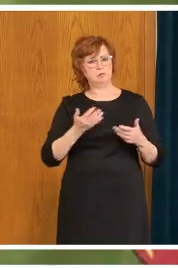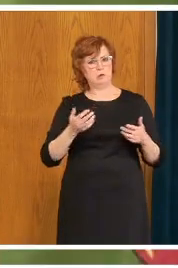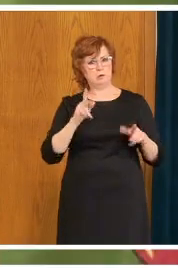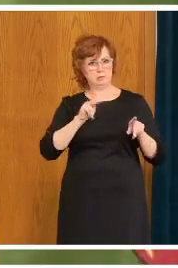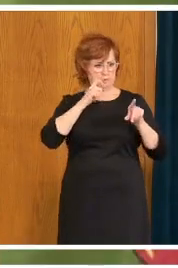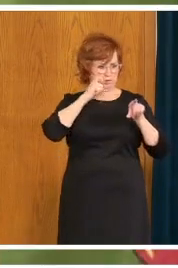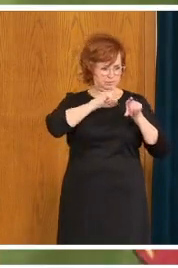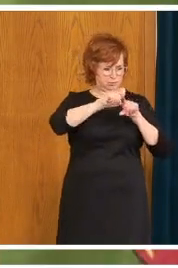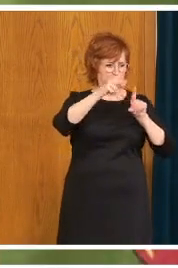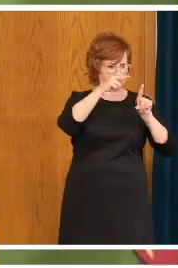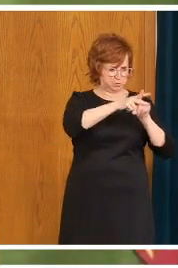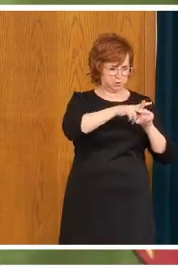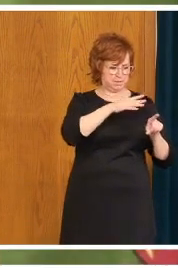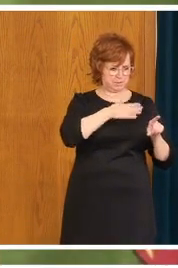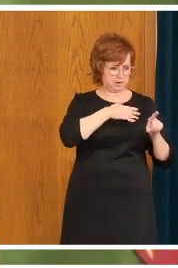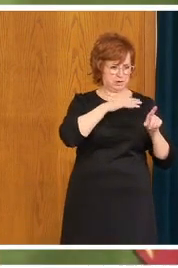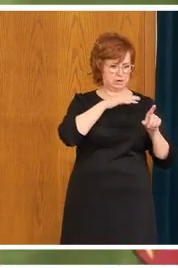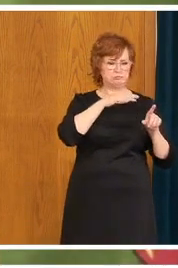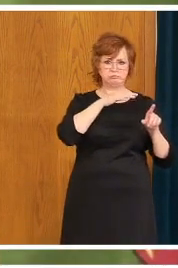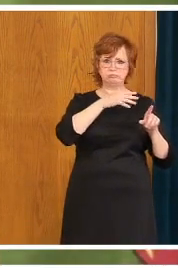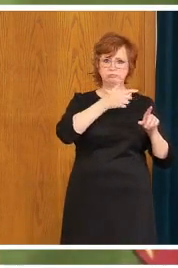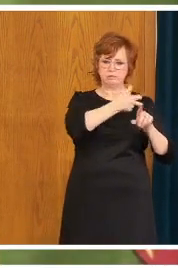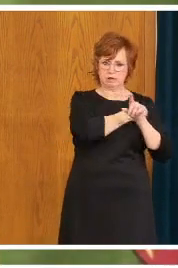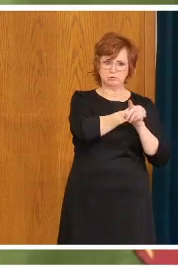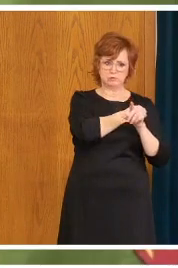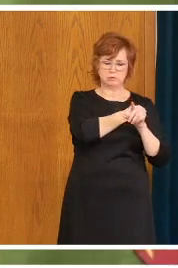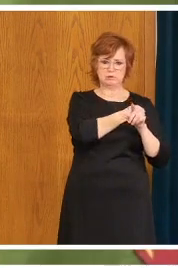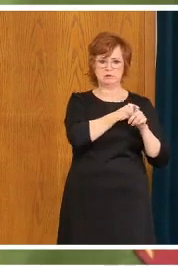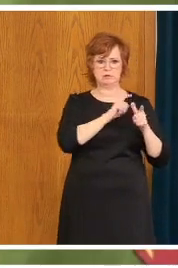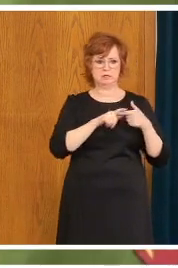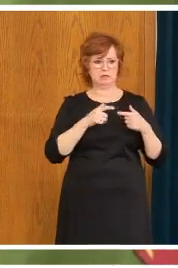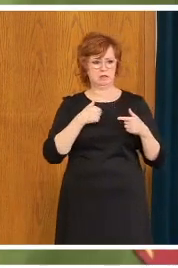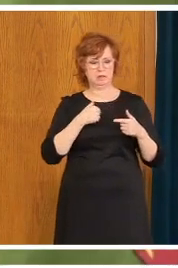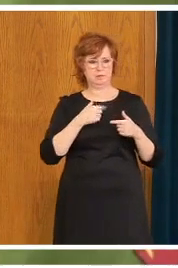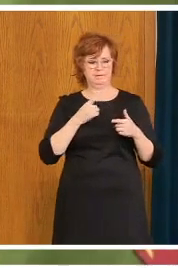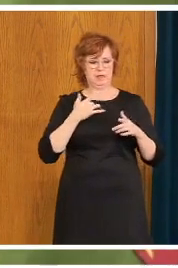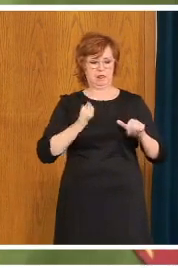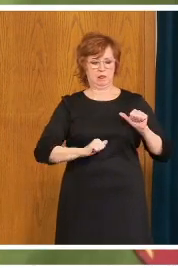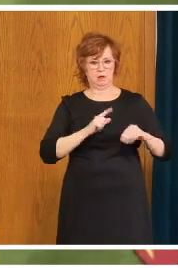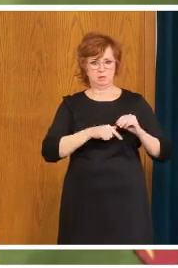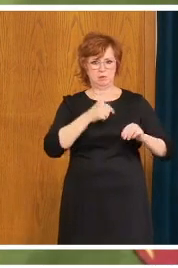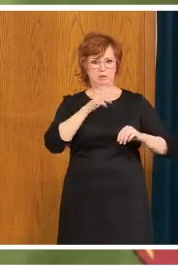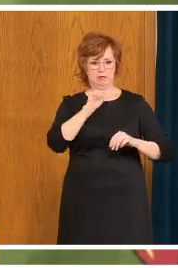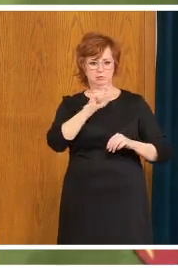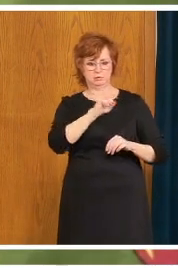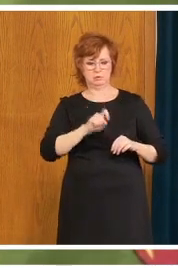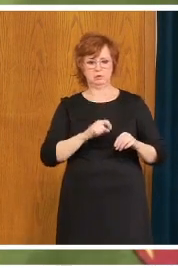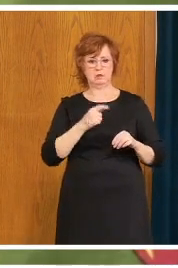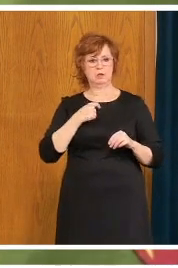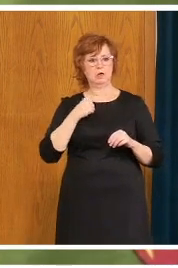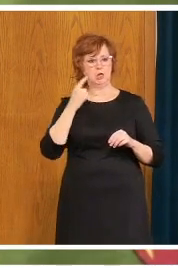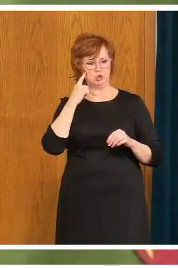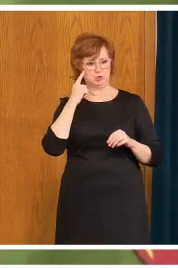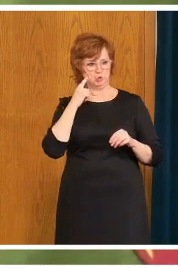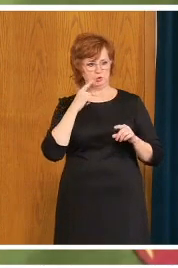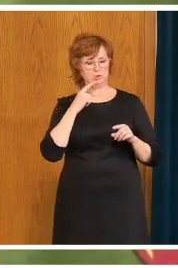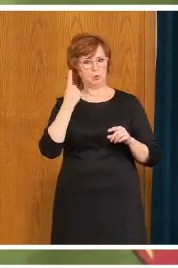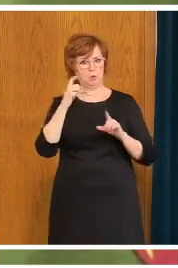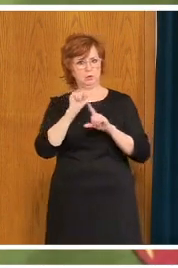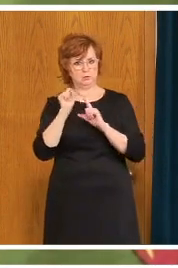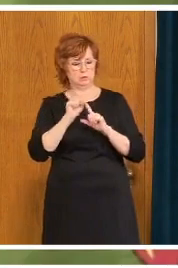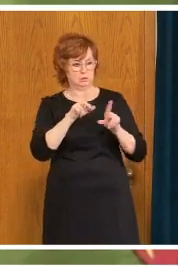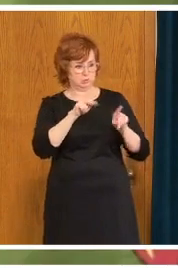about getting the AstraZeneca vaccine. And in one case, we heard in one instance, somebody with an underlying medical condition